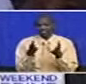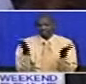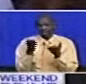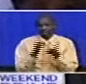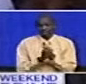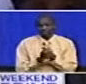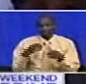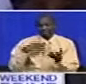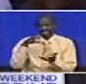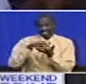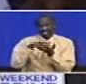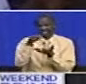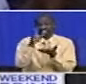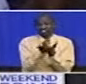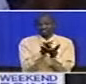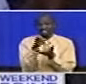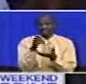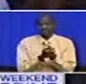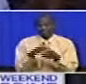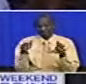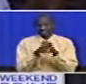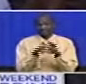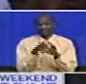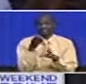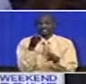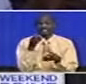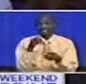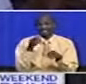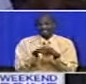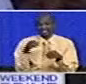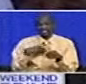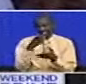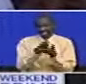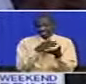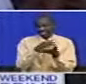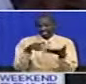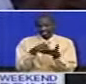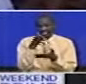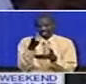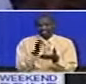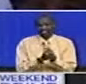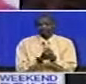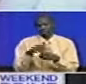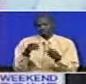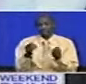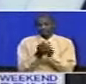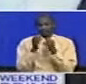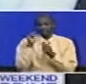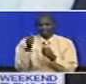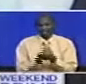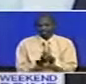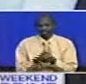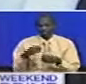the cake of this country is shared. I participate in possibly cutting the cake and share it to the rest of the Kenyans. We will be here with